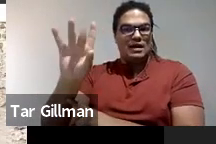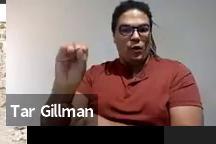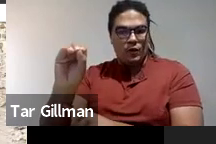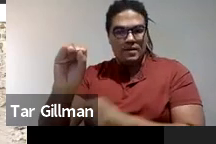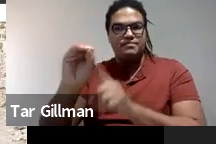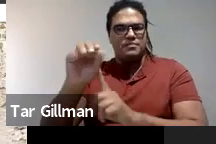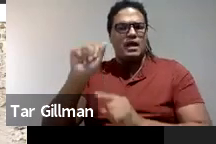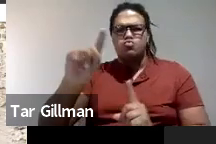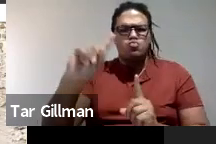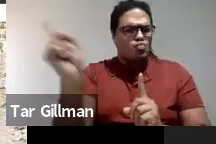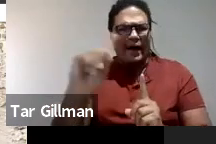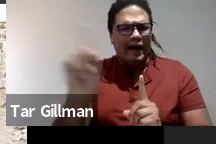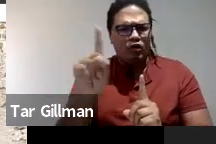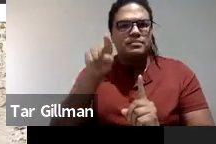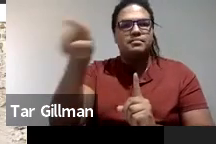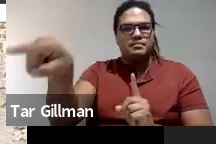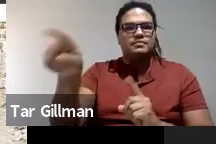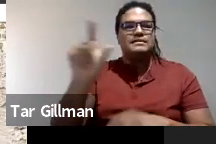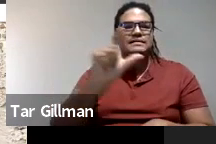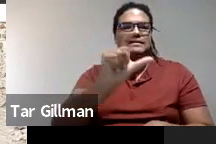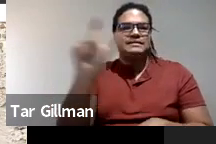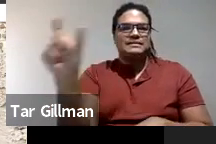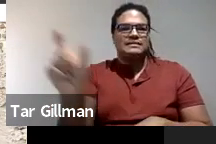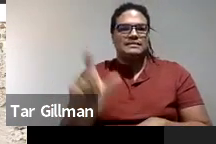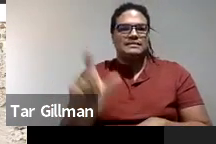In September of